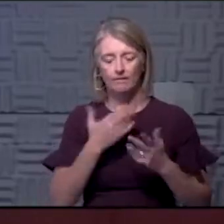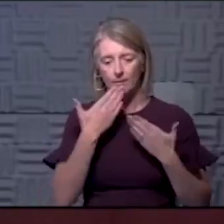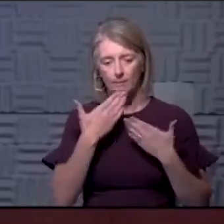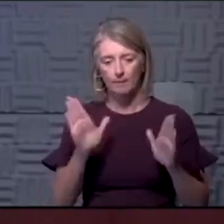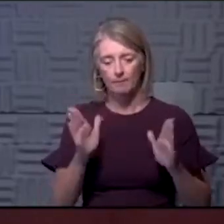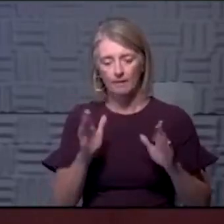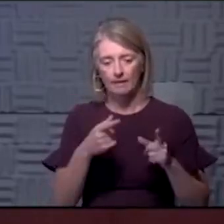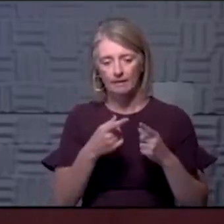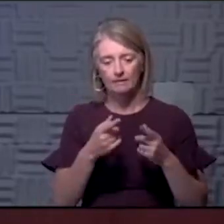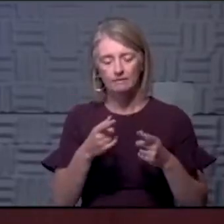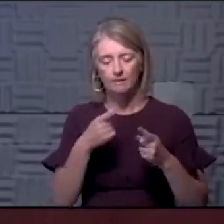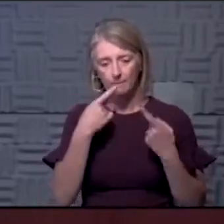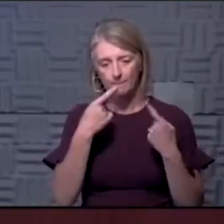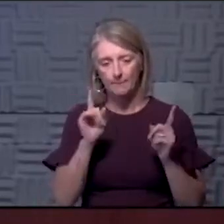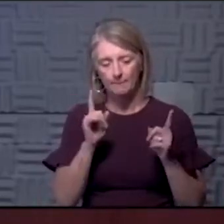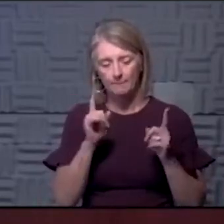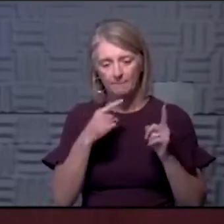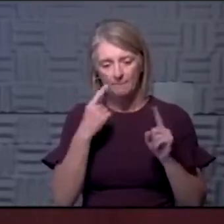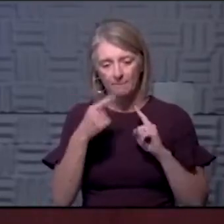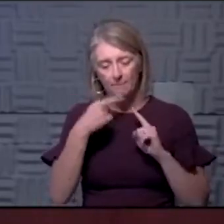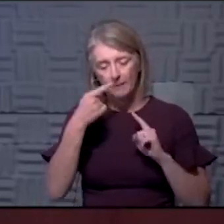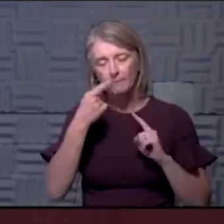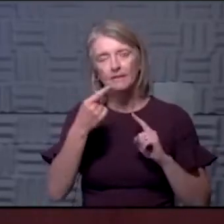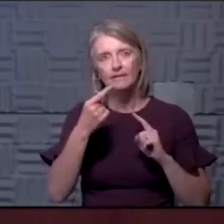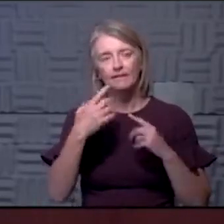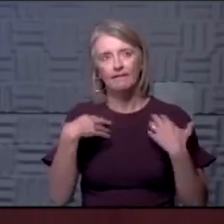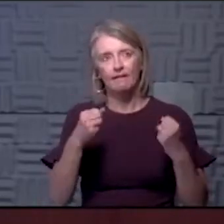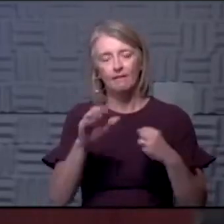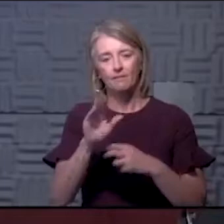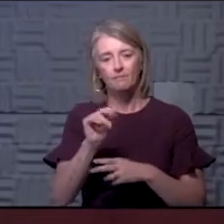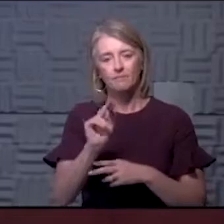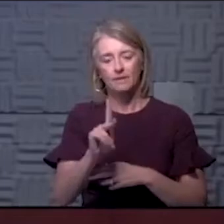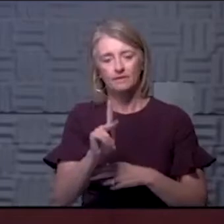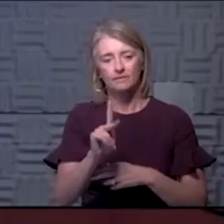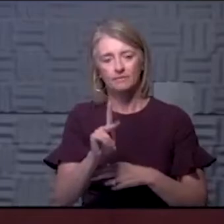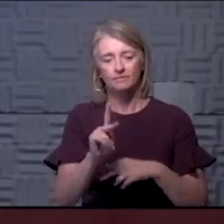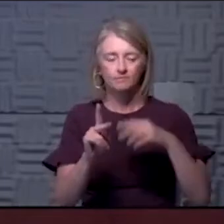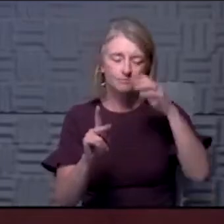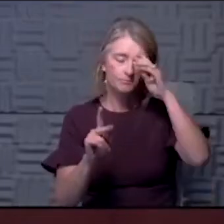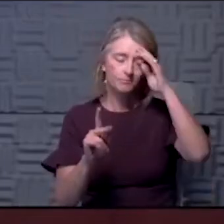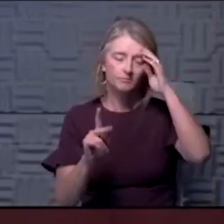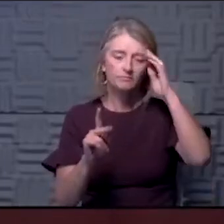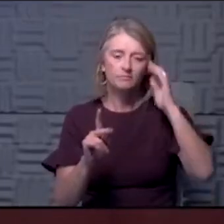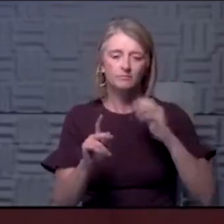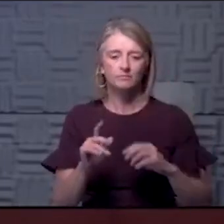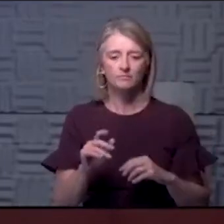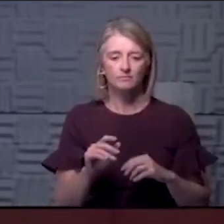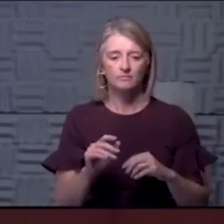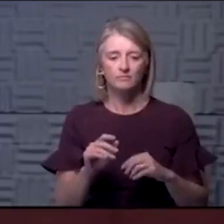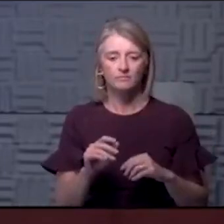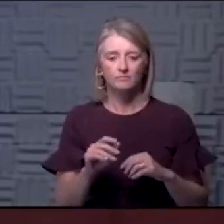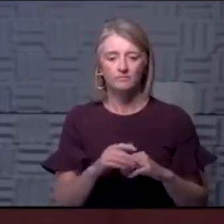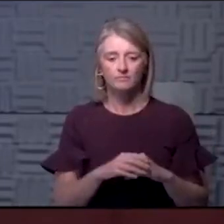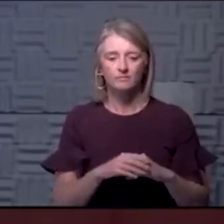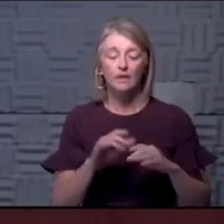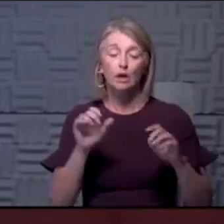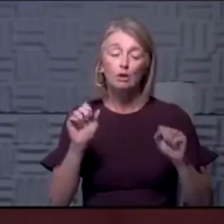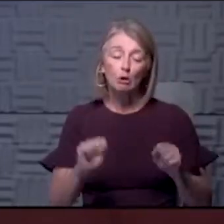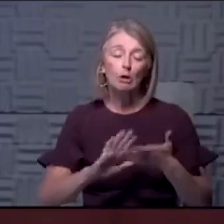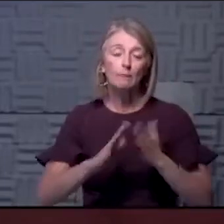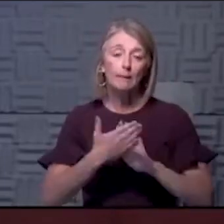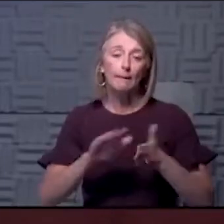health ban as well. Repeated violations move further down the road towards suspension, and then theoretically could go all the way to